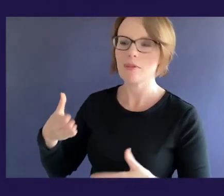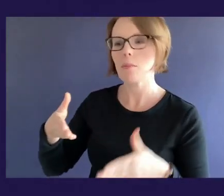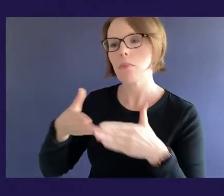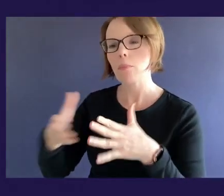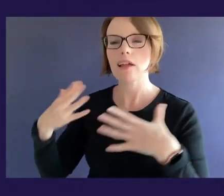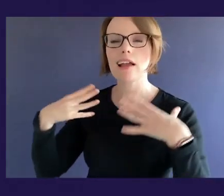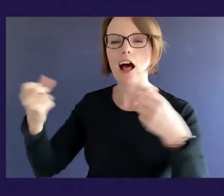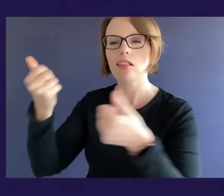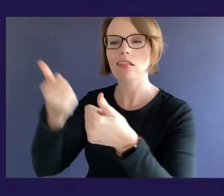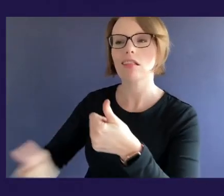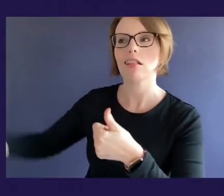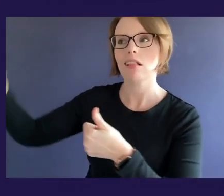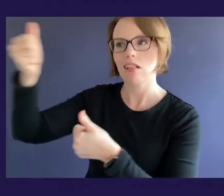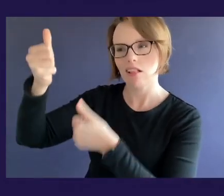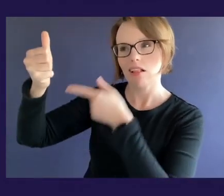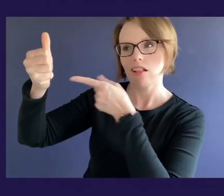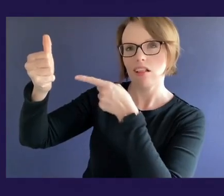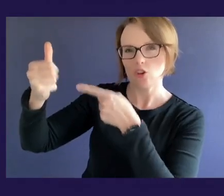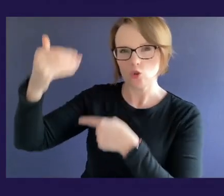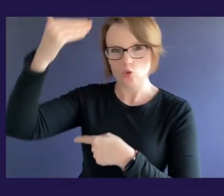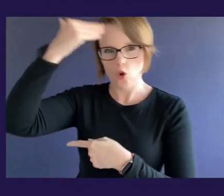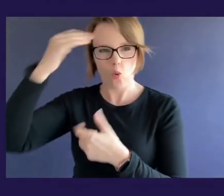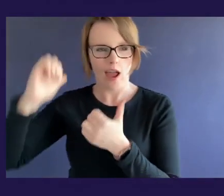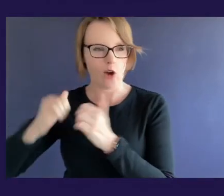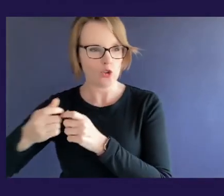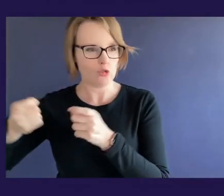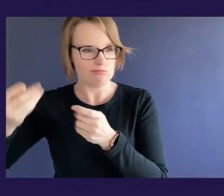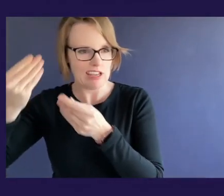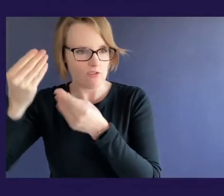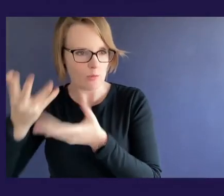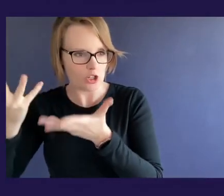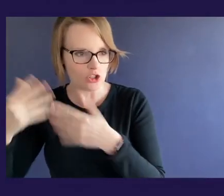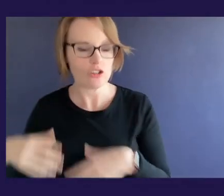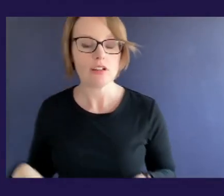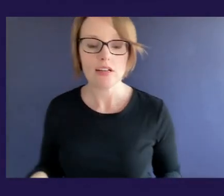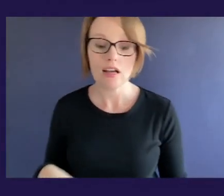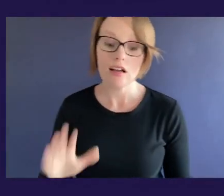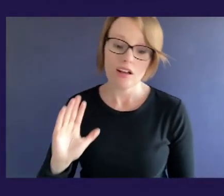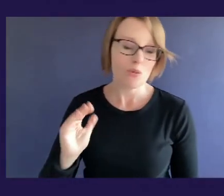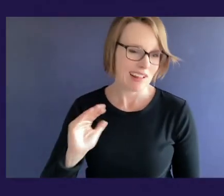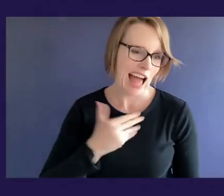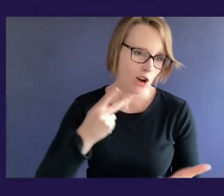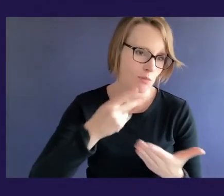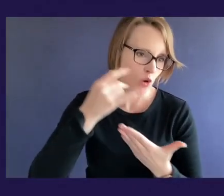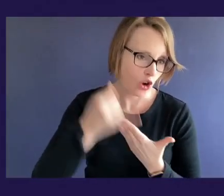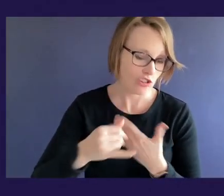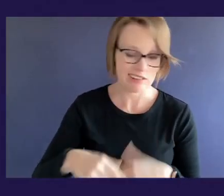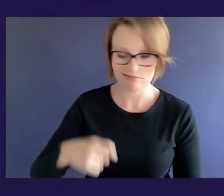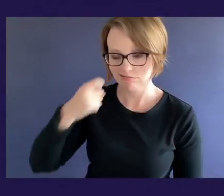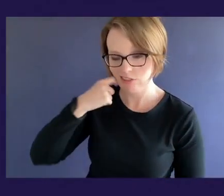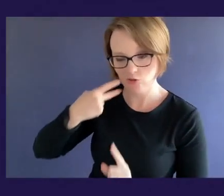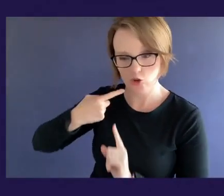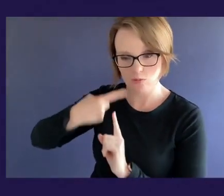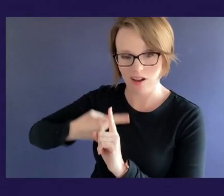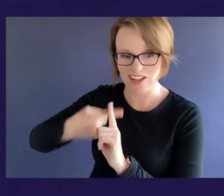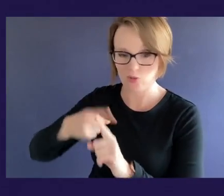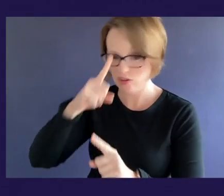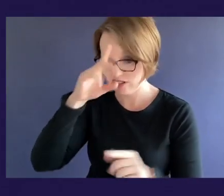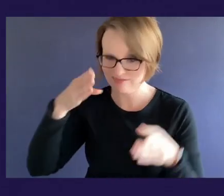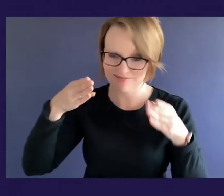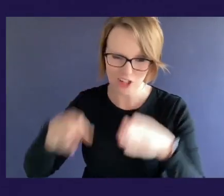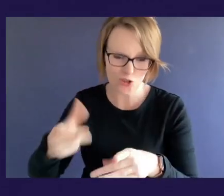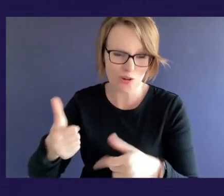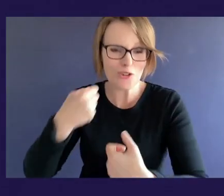somehow? Well, so our project, the last few months of it are dedicated to creating such a toolkit.